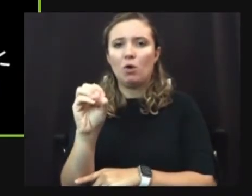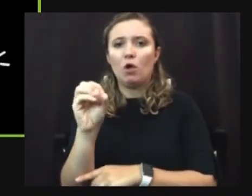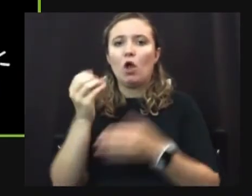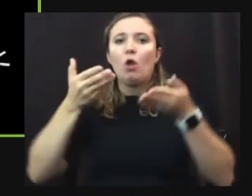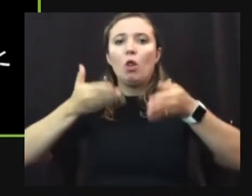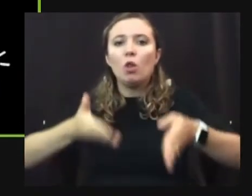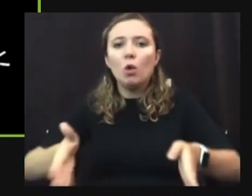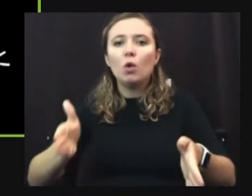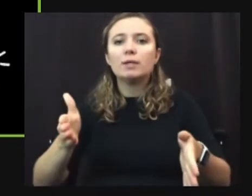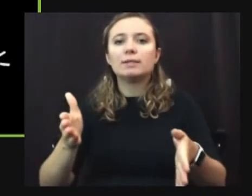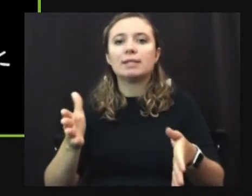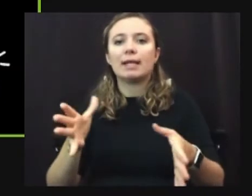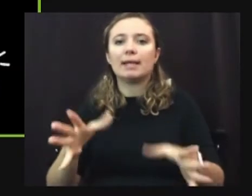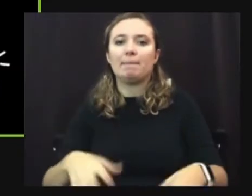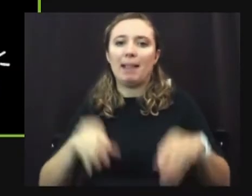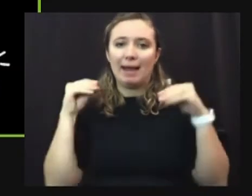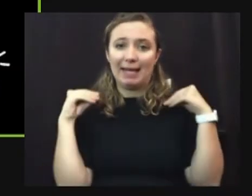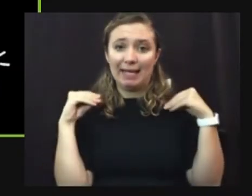blanket,